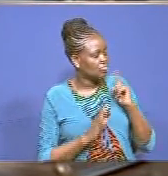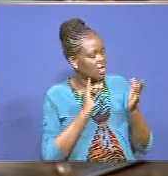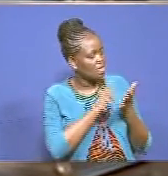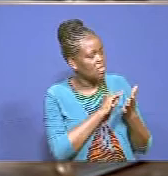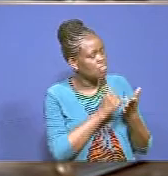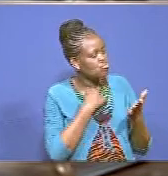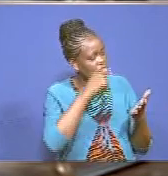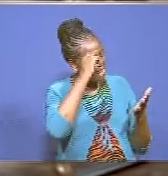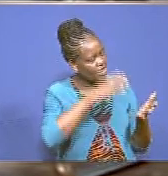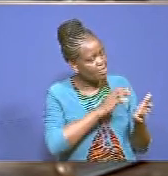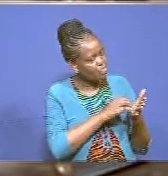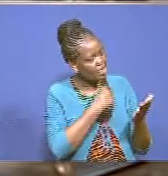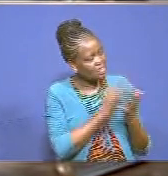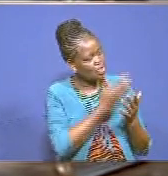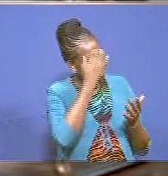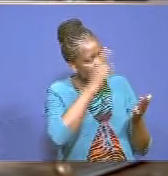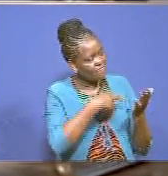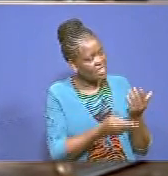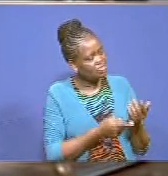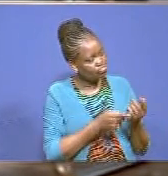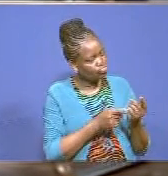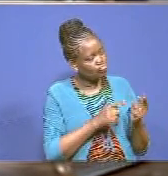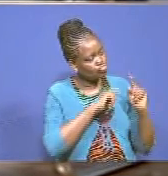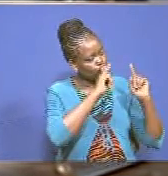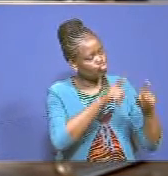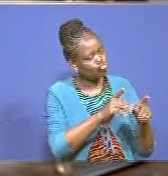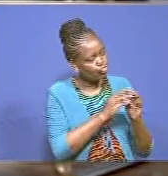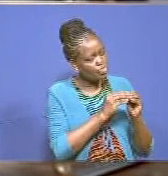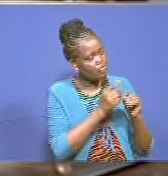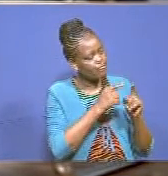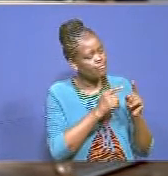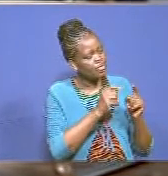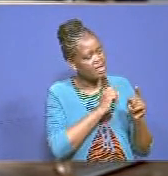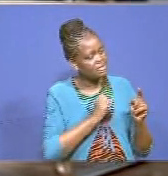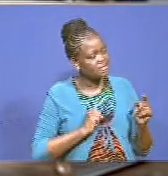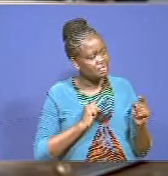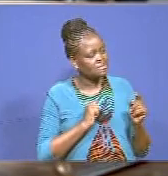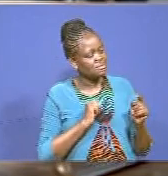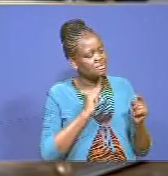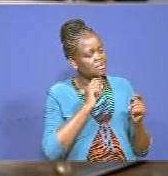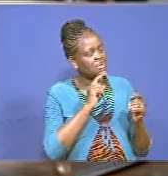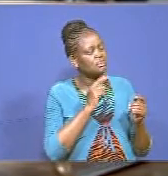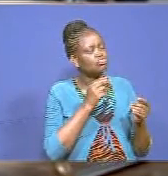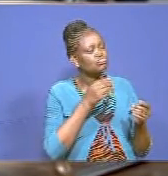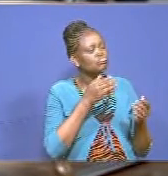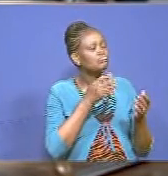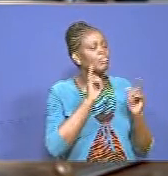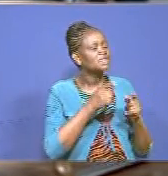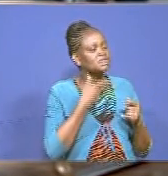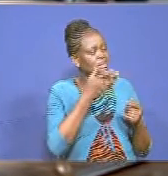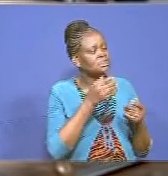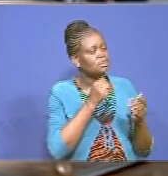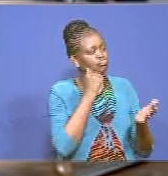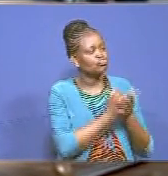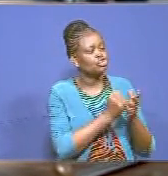want Governor Mutua arrested for failing to honor summons, you know, by the Senate in terms of answering audit queries at the Senate level. And that is something